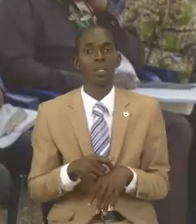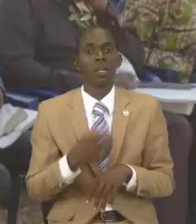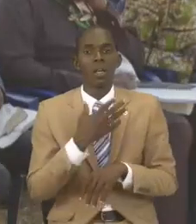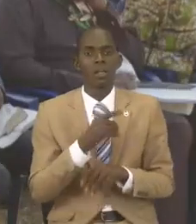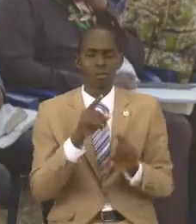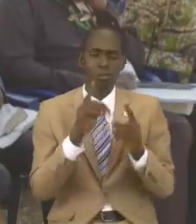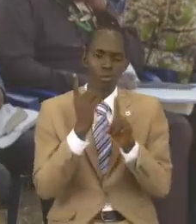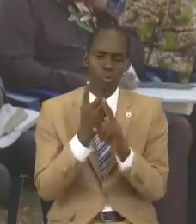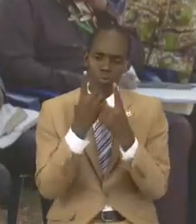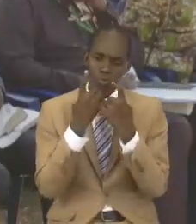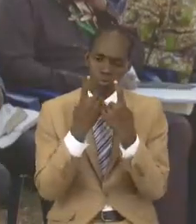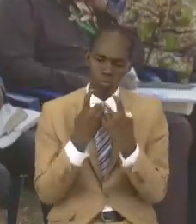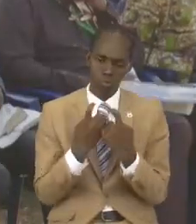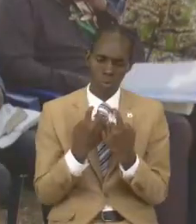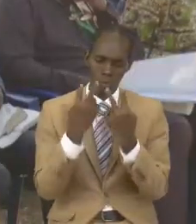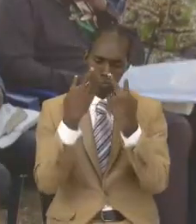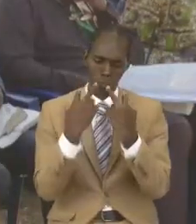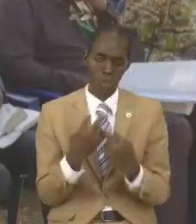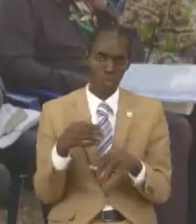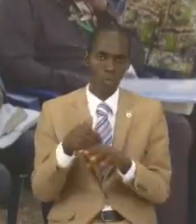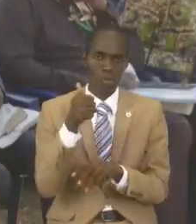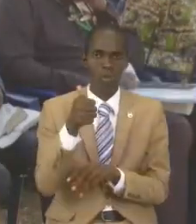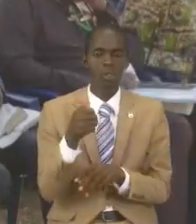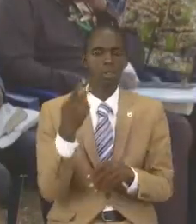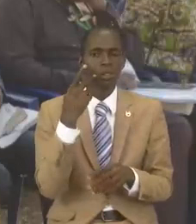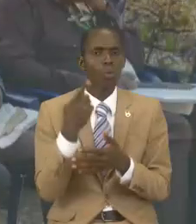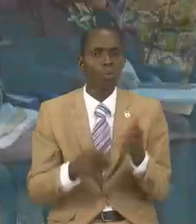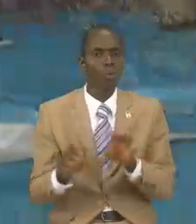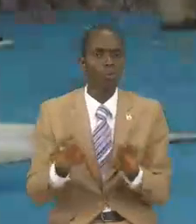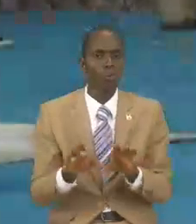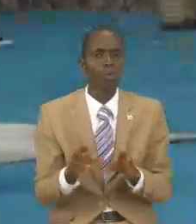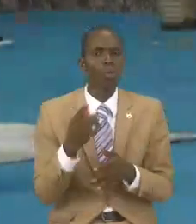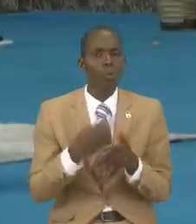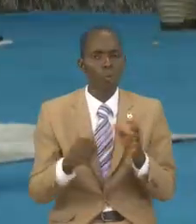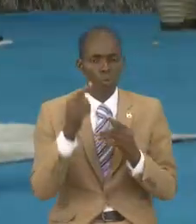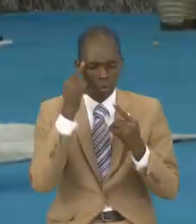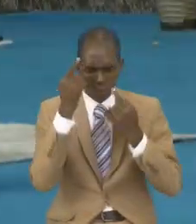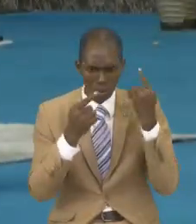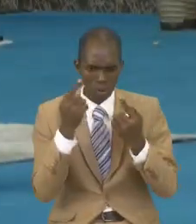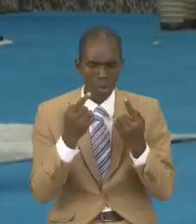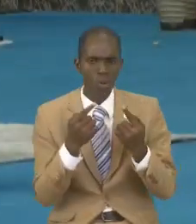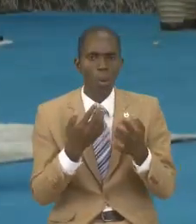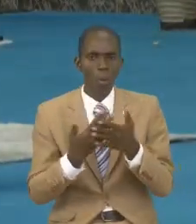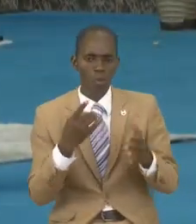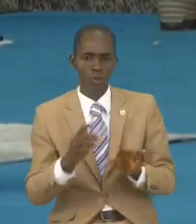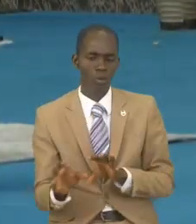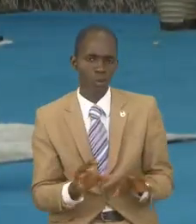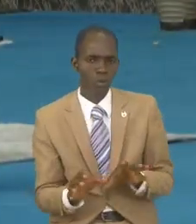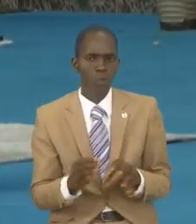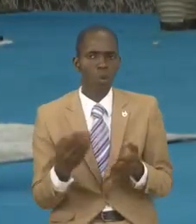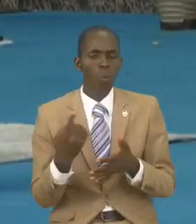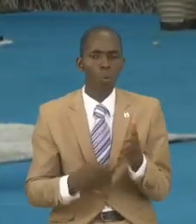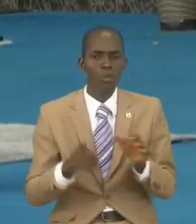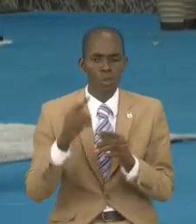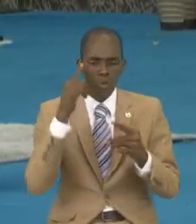do. And look at your consideration. What do you consider before you do that? Before you plan that? Before you act that? Before